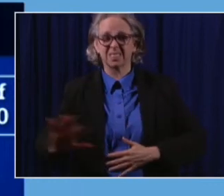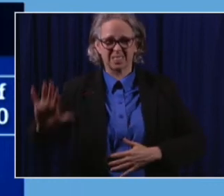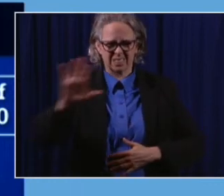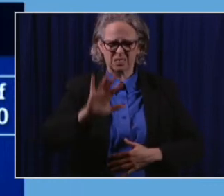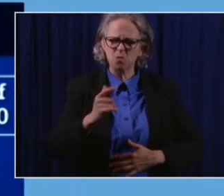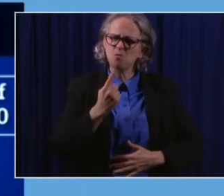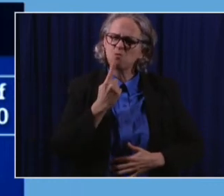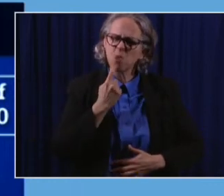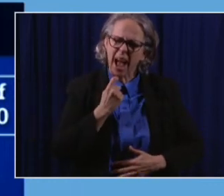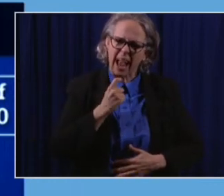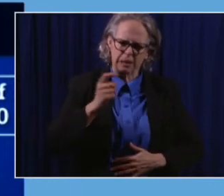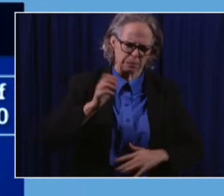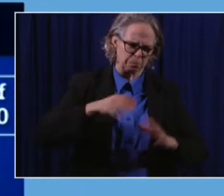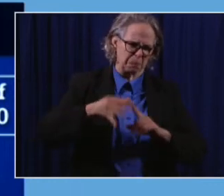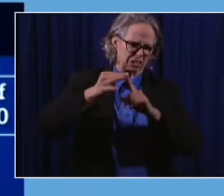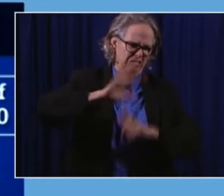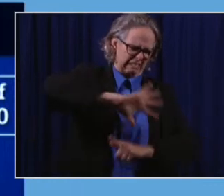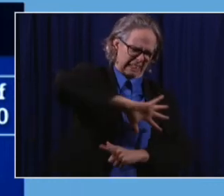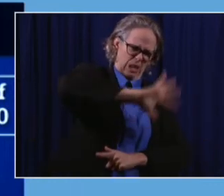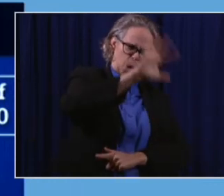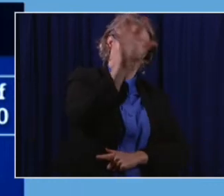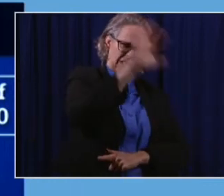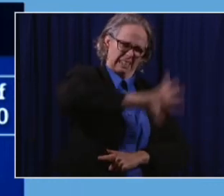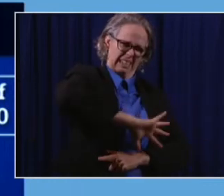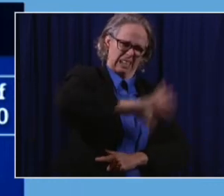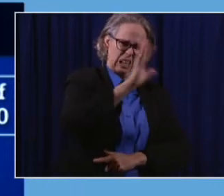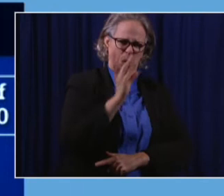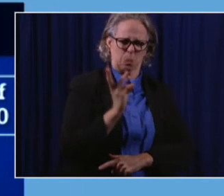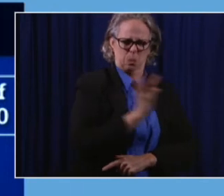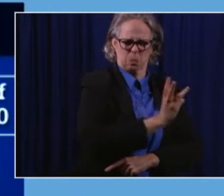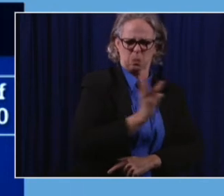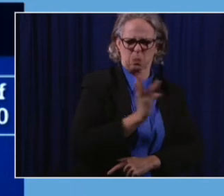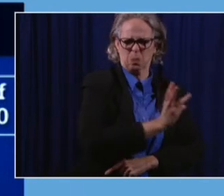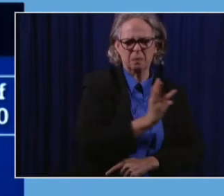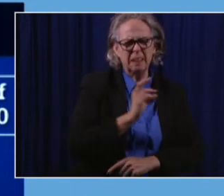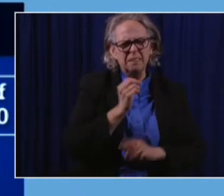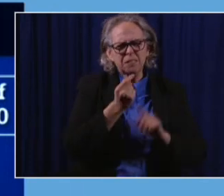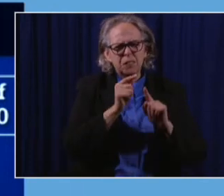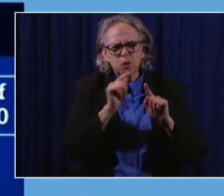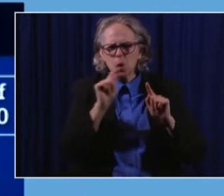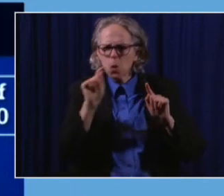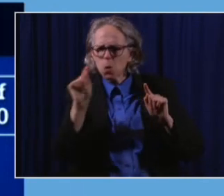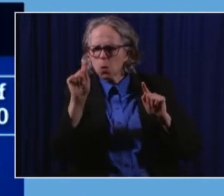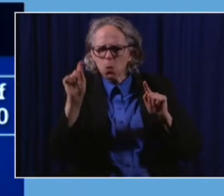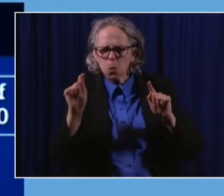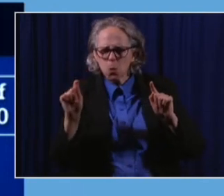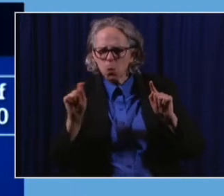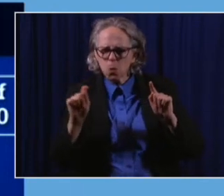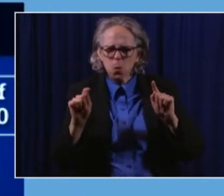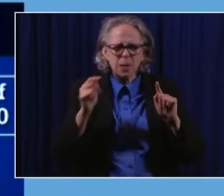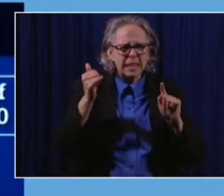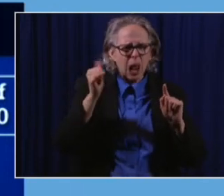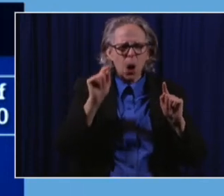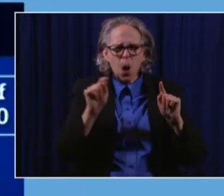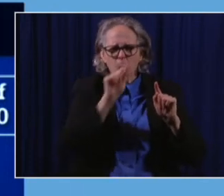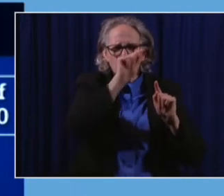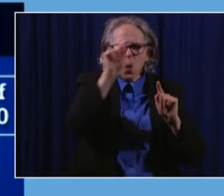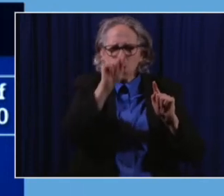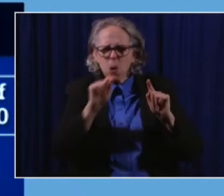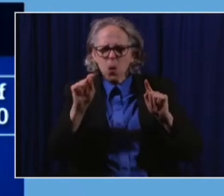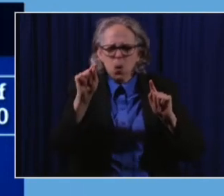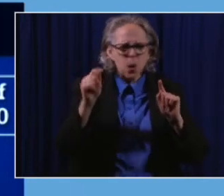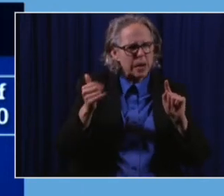of the state now. 7 counties that are in yellow. Let's take a look at the next slide